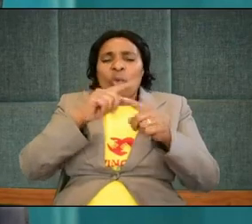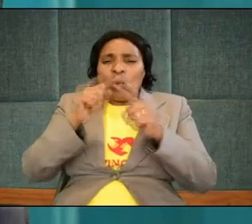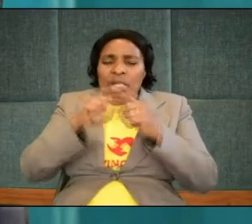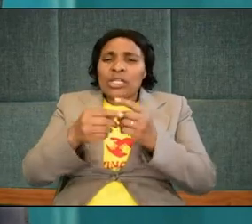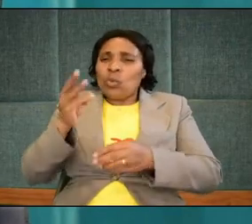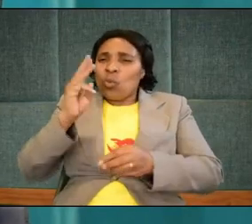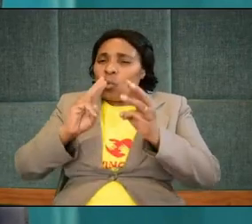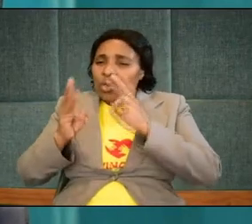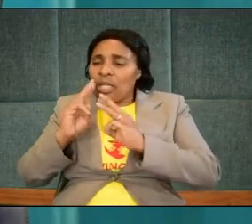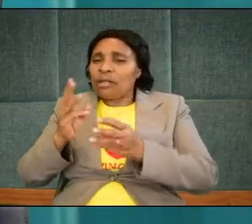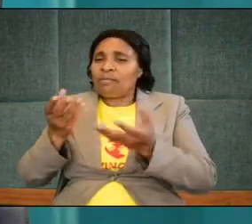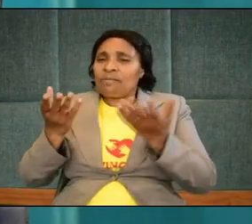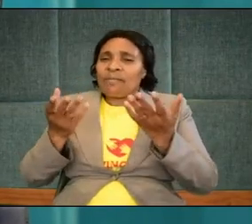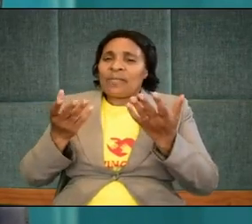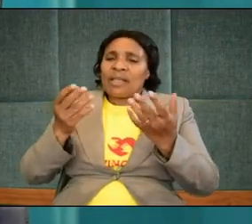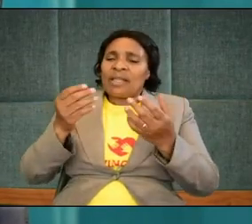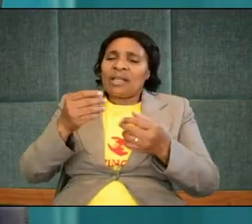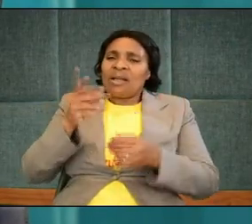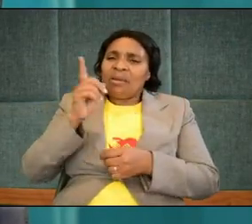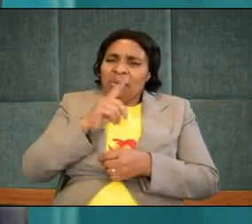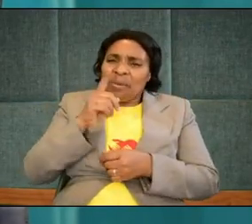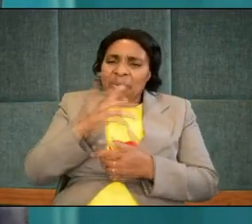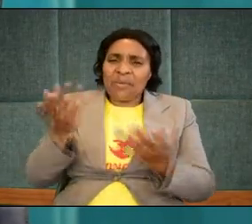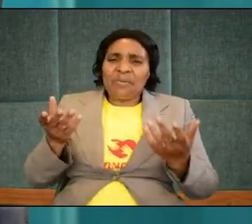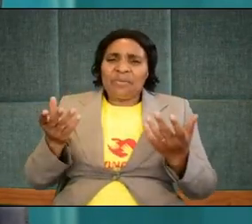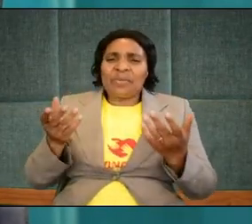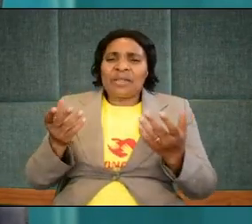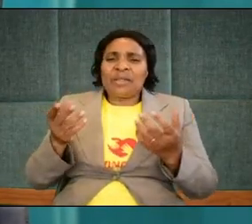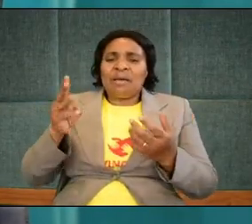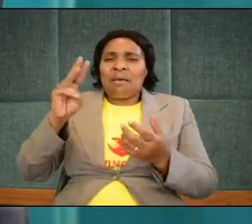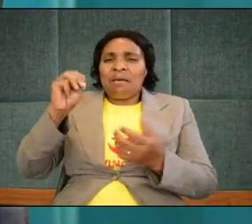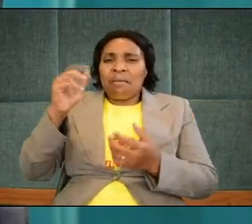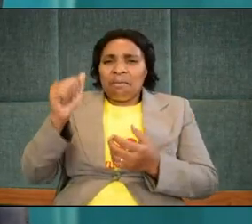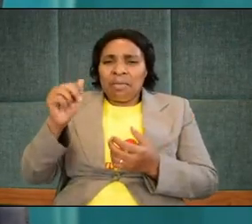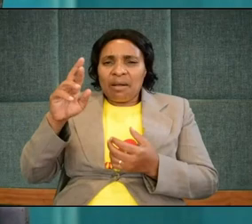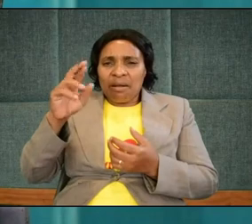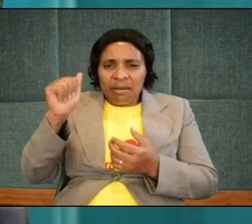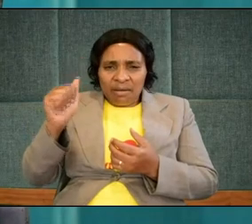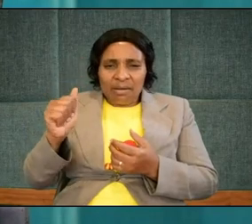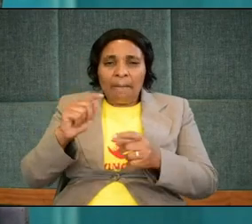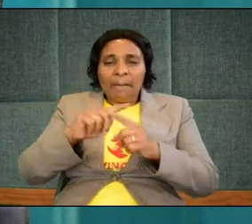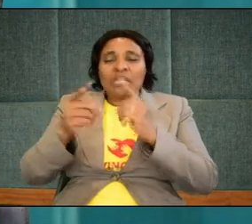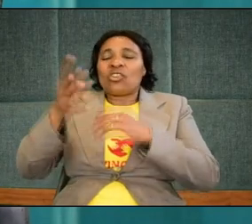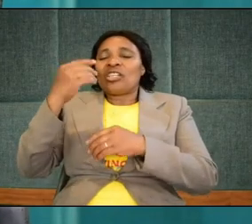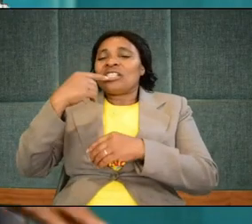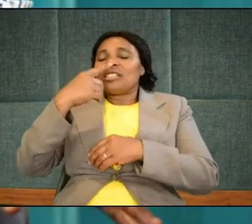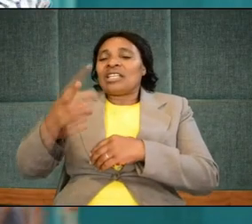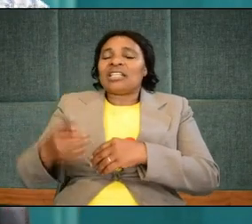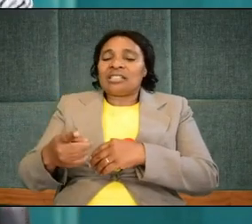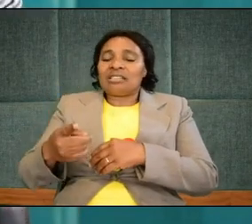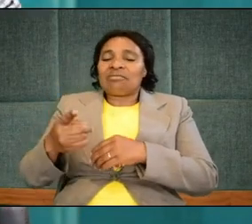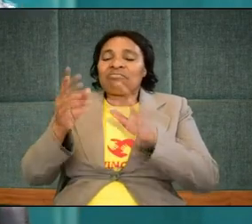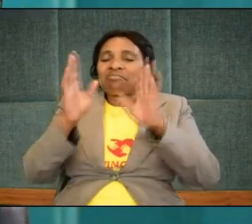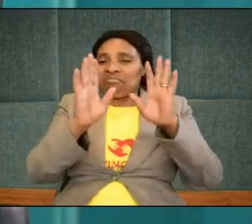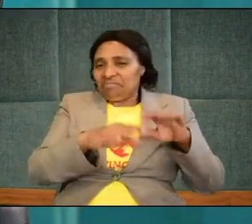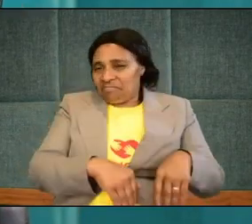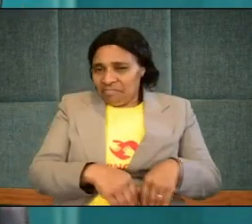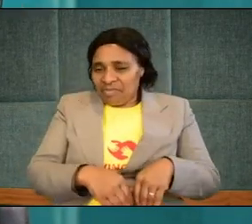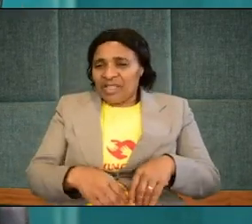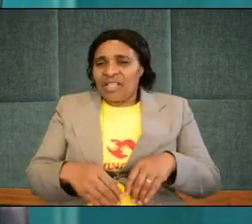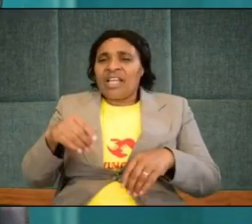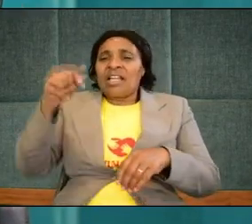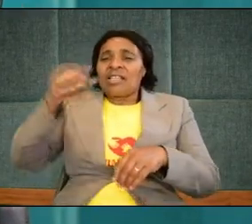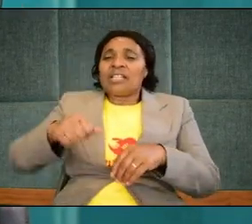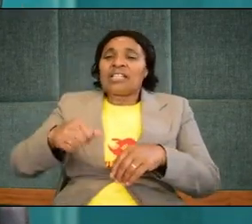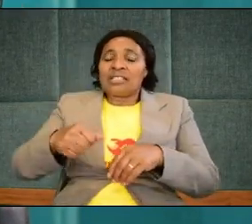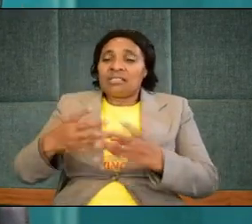this water is bitter, the waters that they called Mara, God says, "Put this wood in the water and